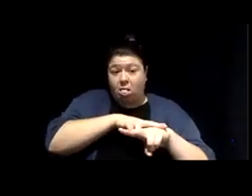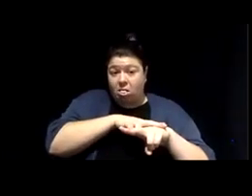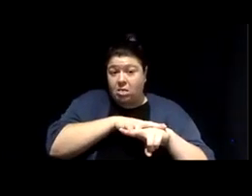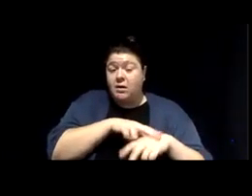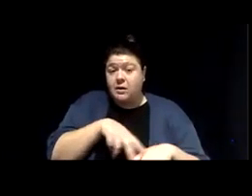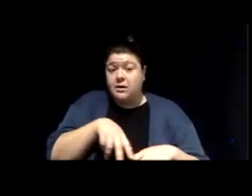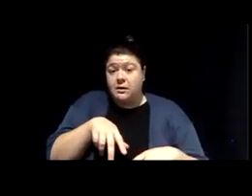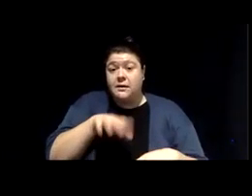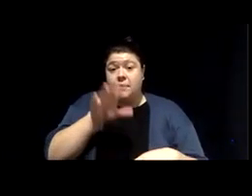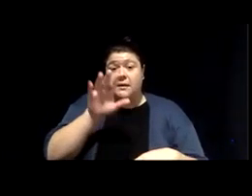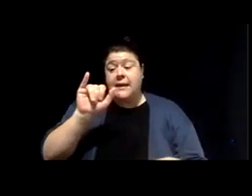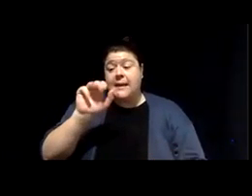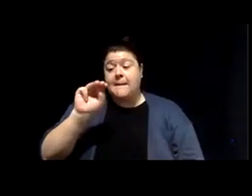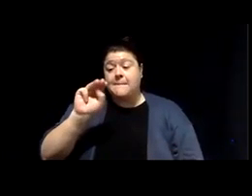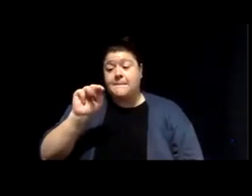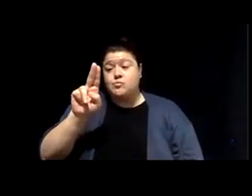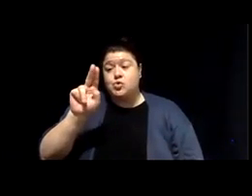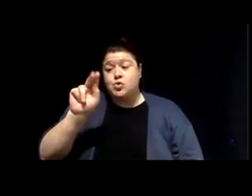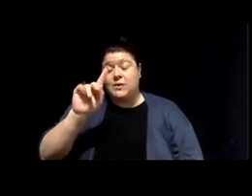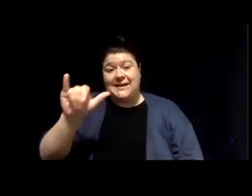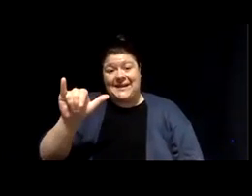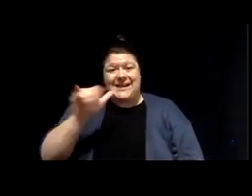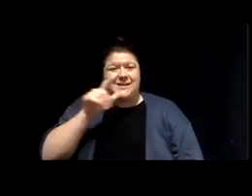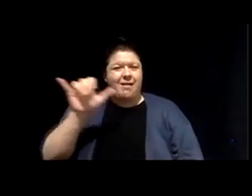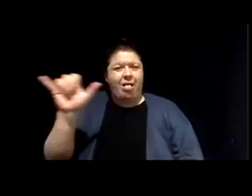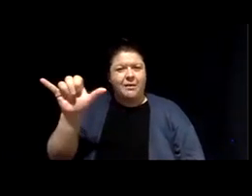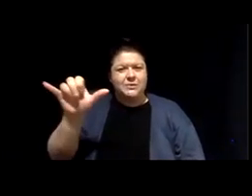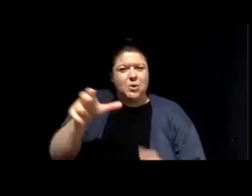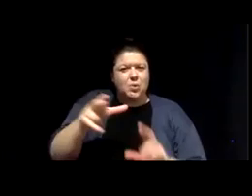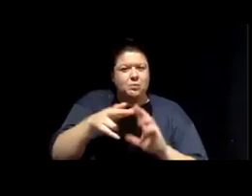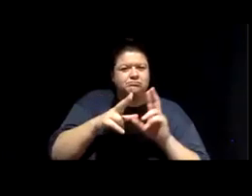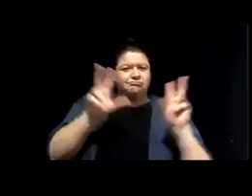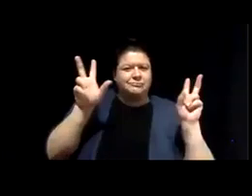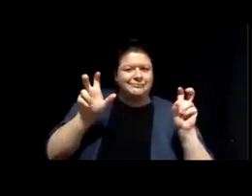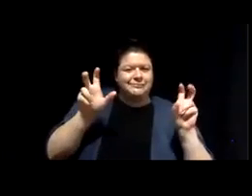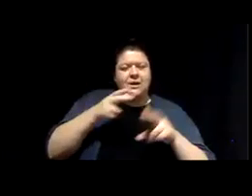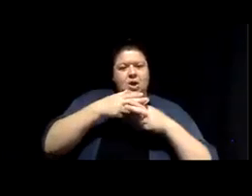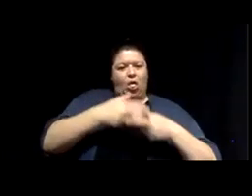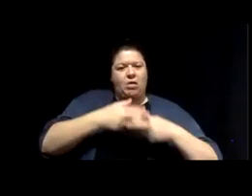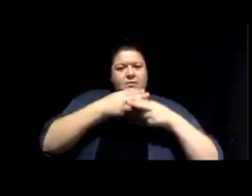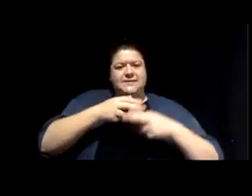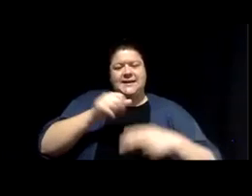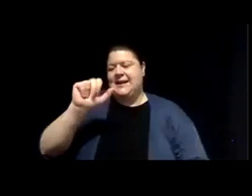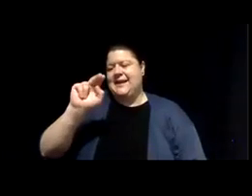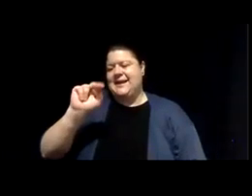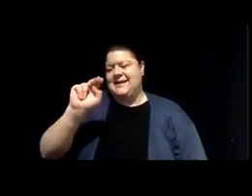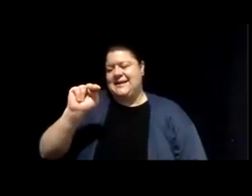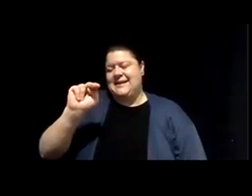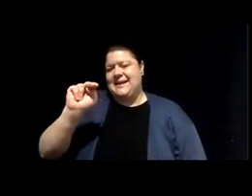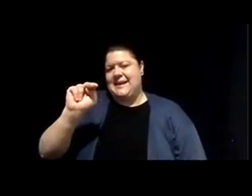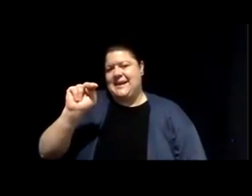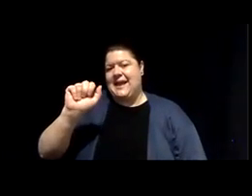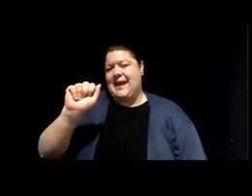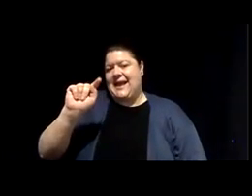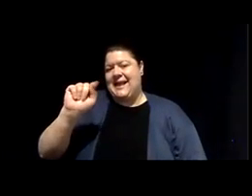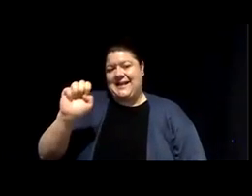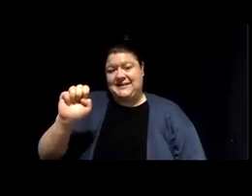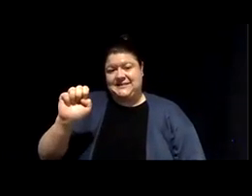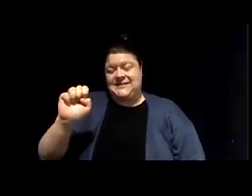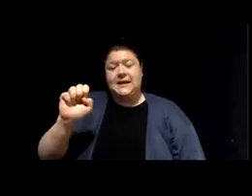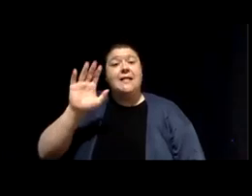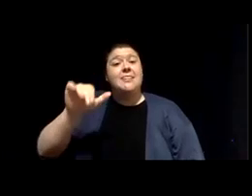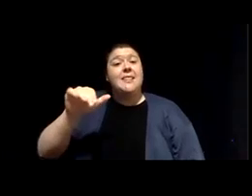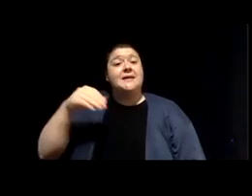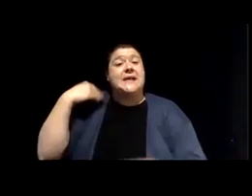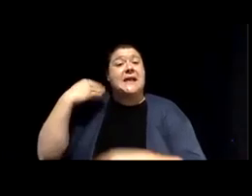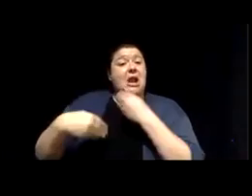which is also called innate immunity. And this is a type of resistance that you inherit from your parents. Now, we know that